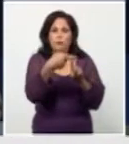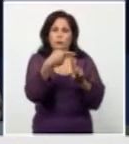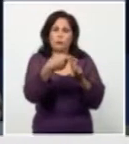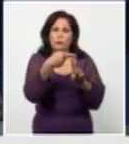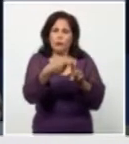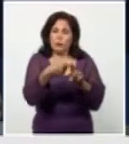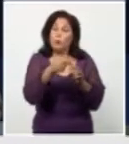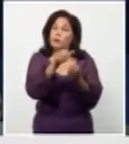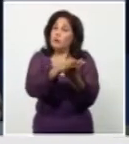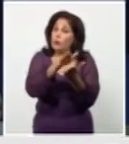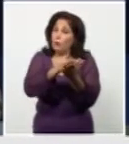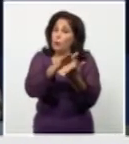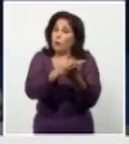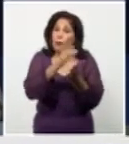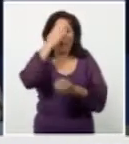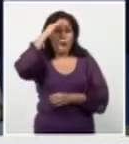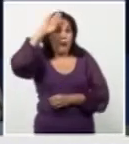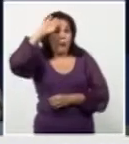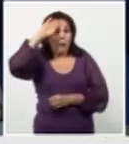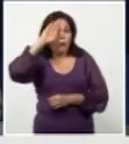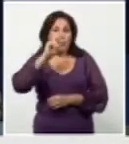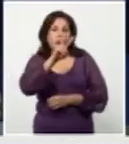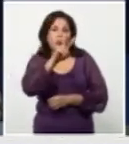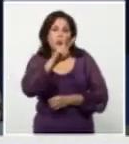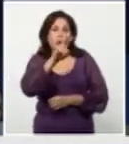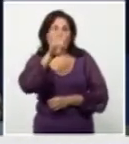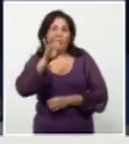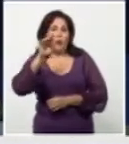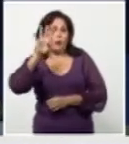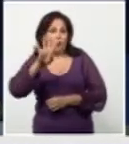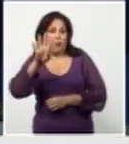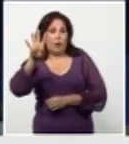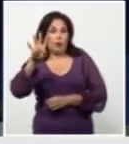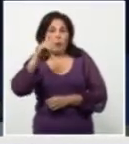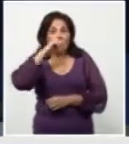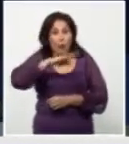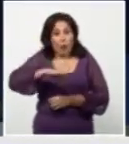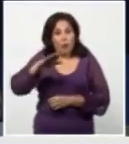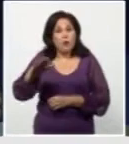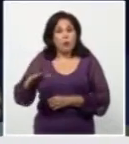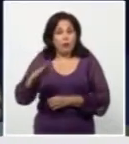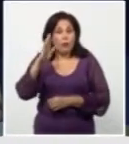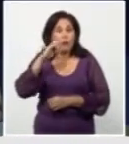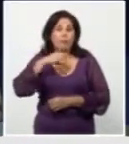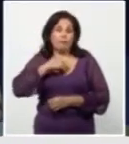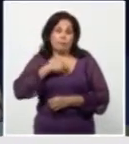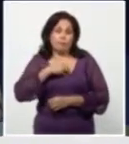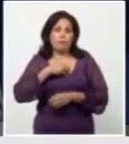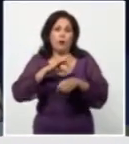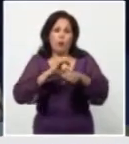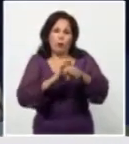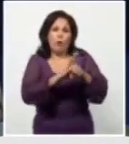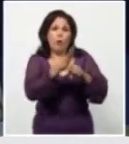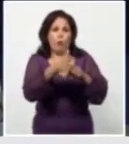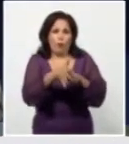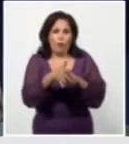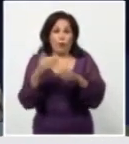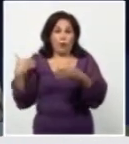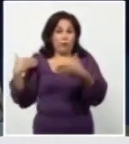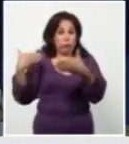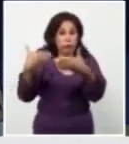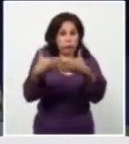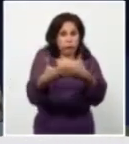244 children diagnosed with the disease in the country 44 niños que han sido diagnosticados con la enfermedad. have had a